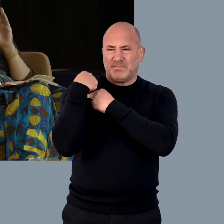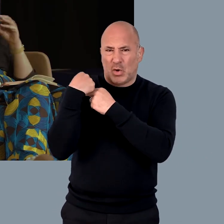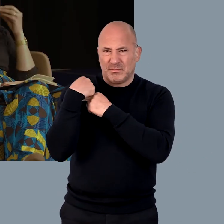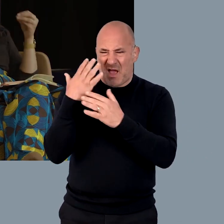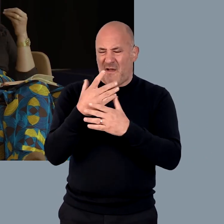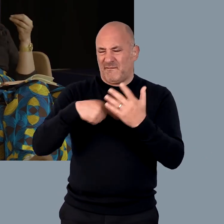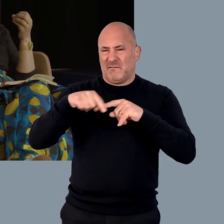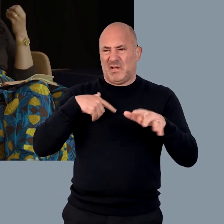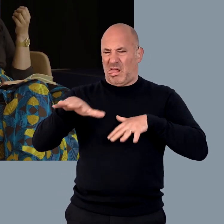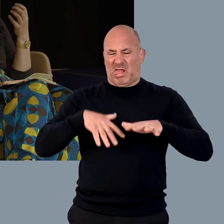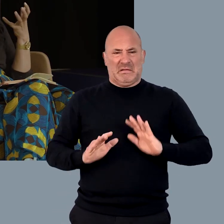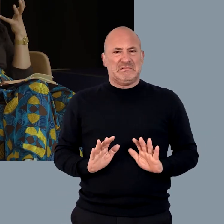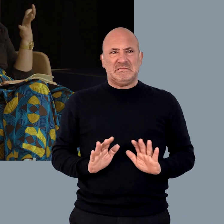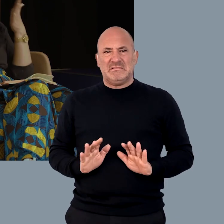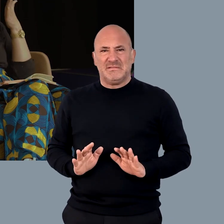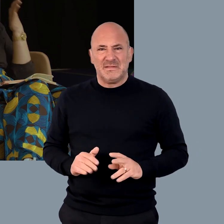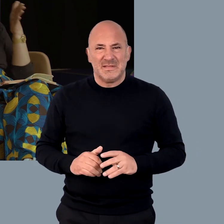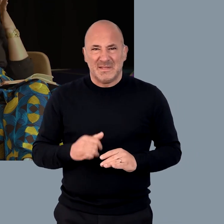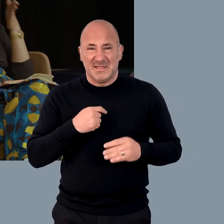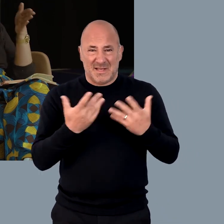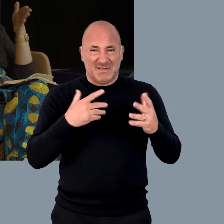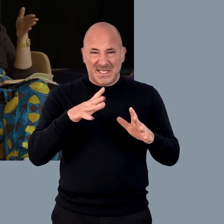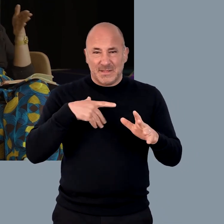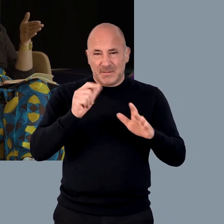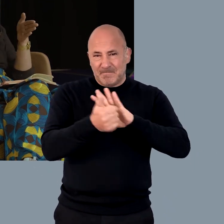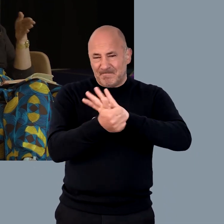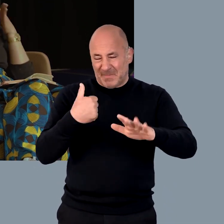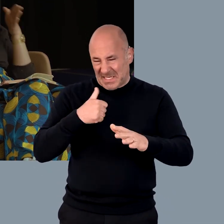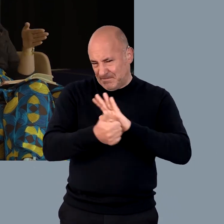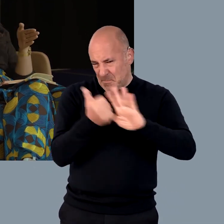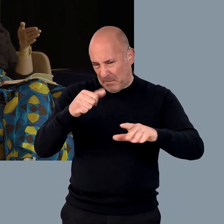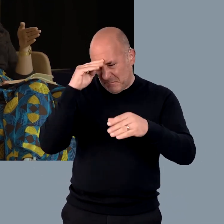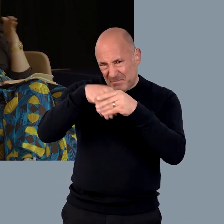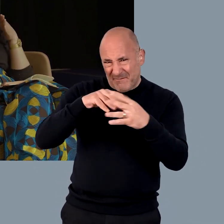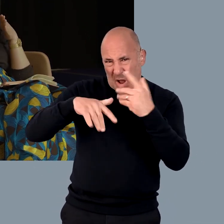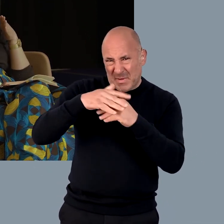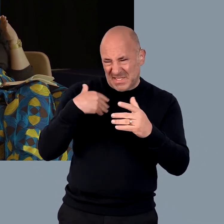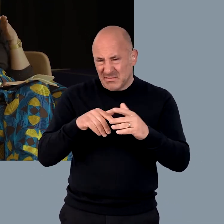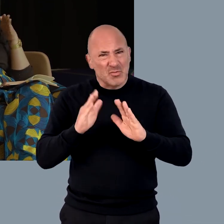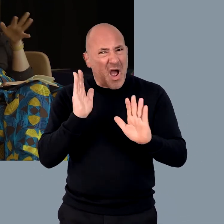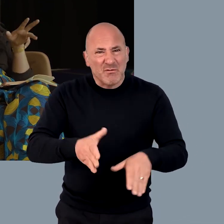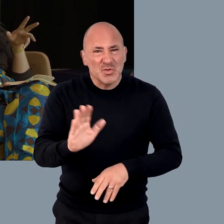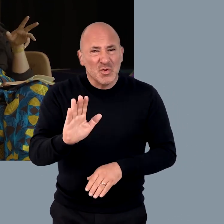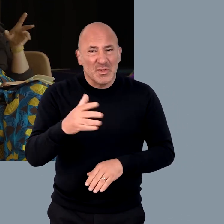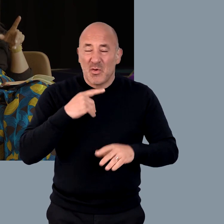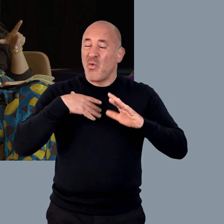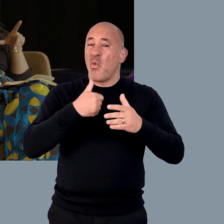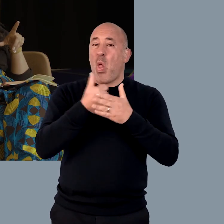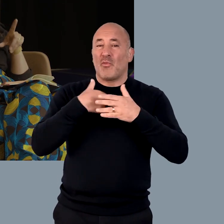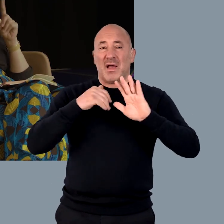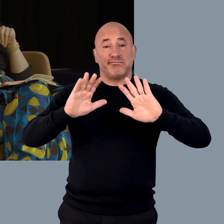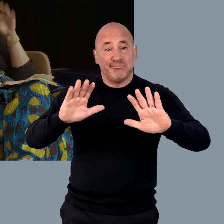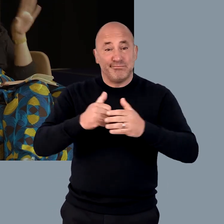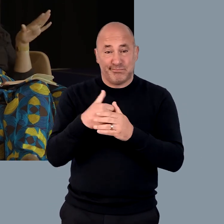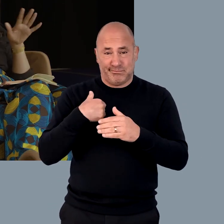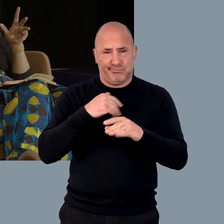generally. And environmental responsibility, we think, maybe people think you have to have a particular expertise in that space, but you don't, because I always say